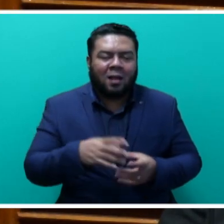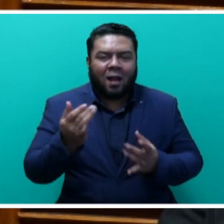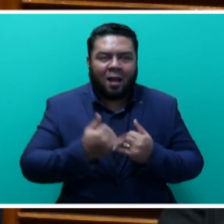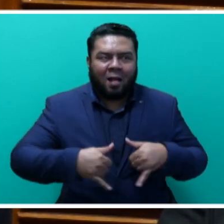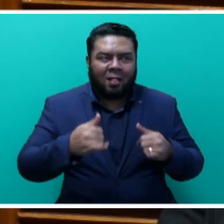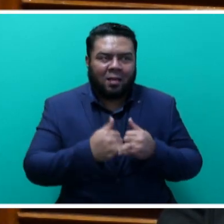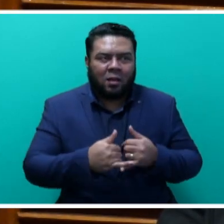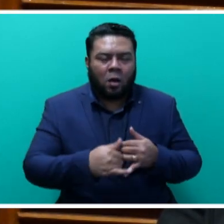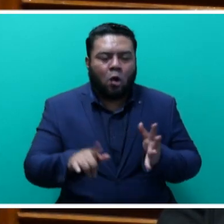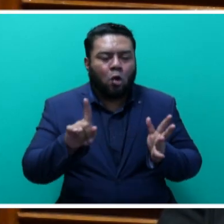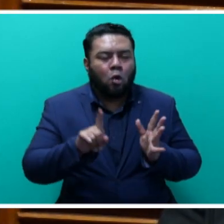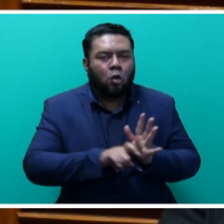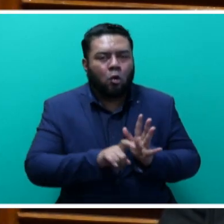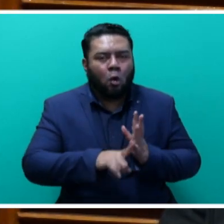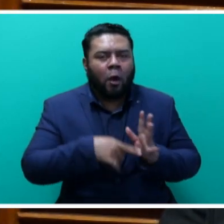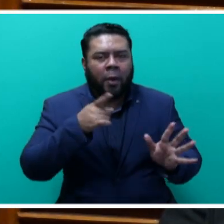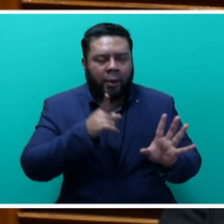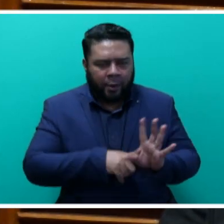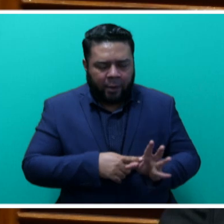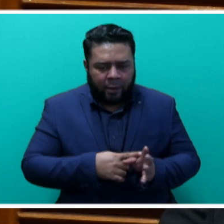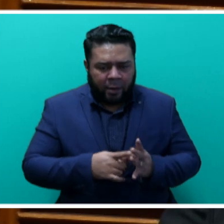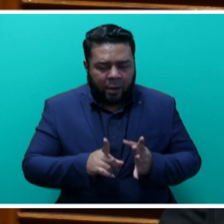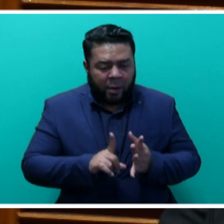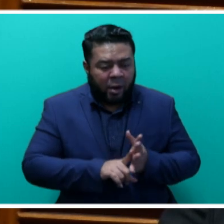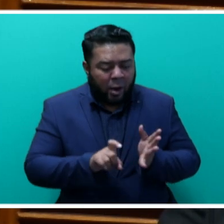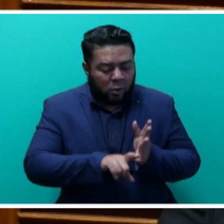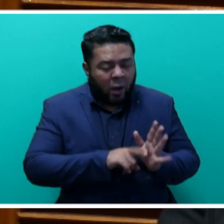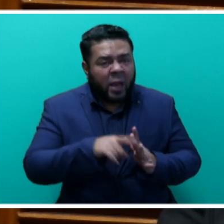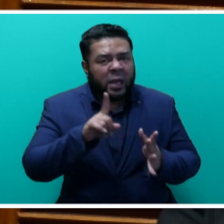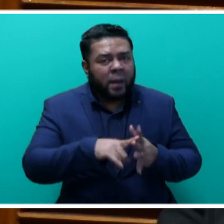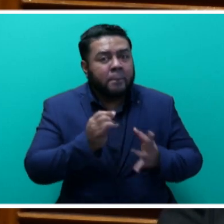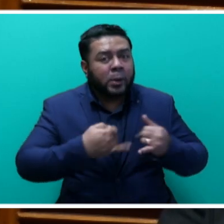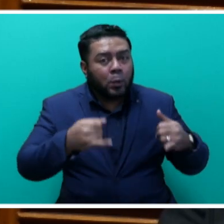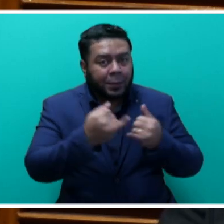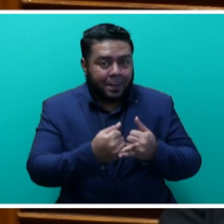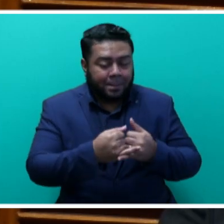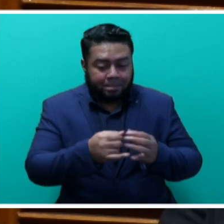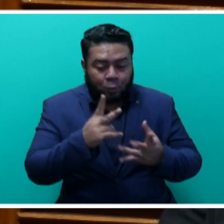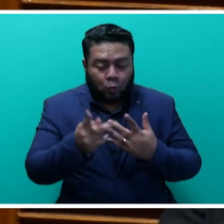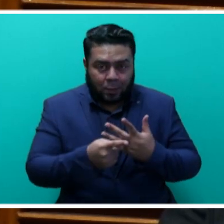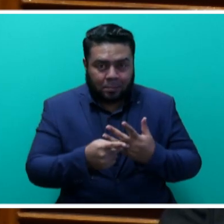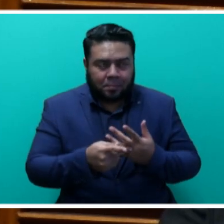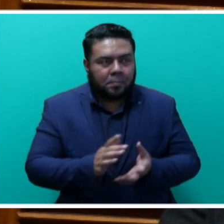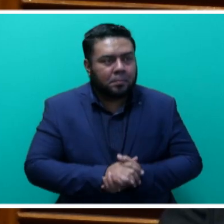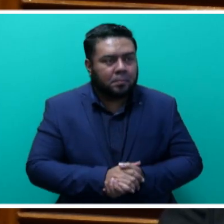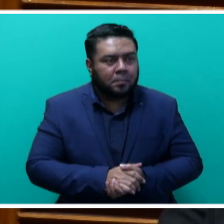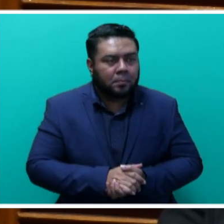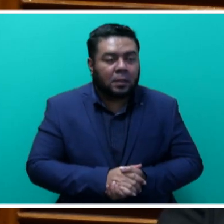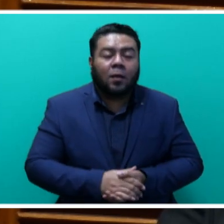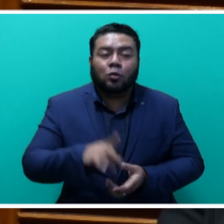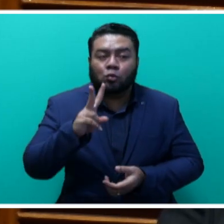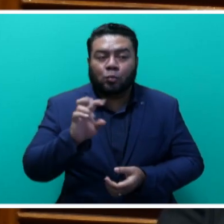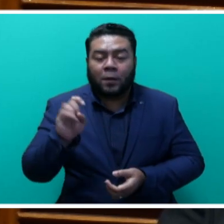ROE development program, and the Rural Housing Assistance Program. These were for $2.5 million and